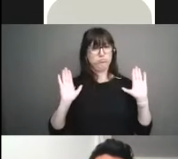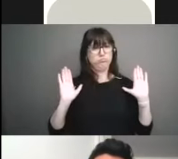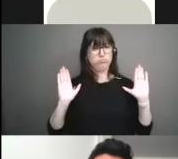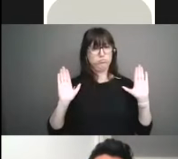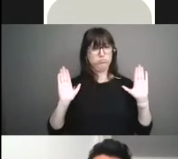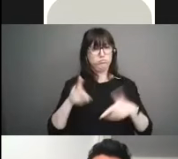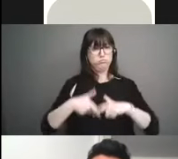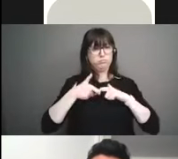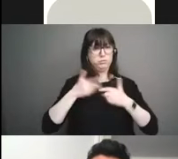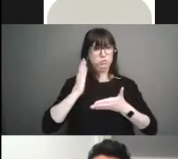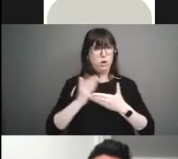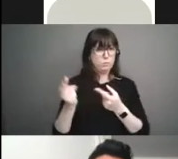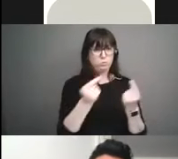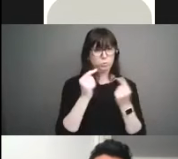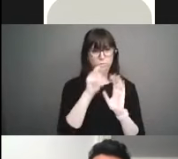will immediately cease.